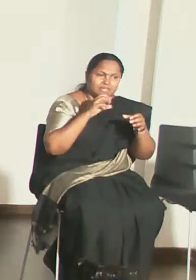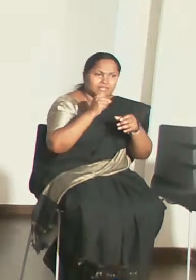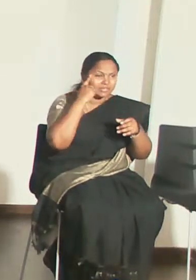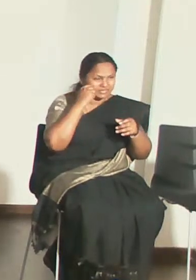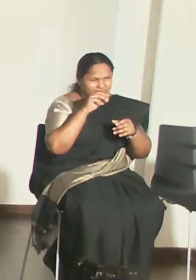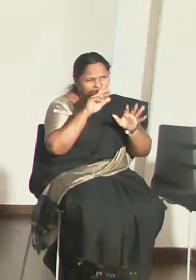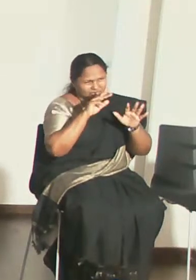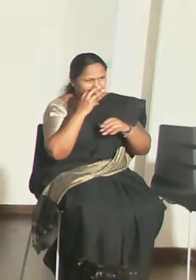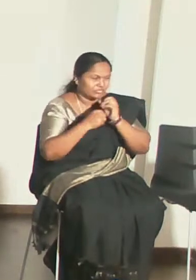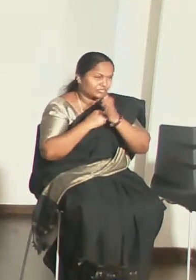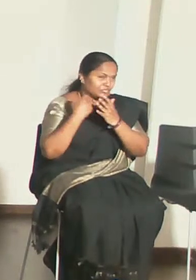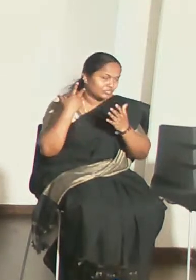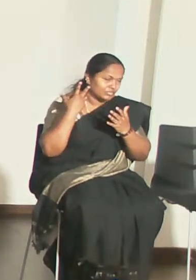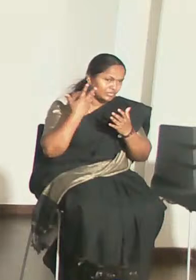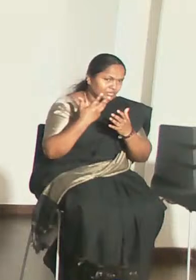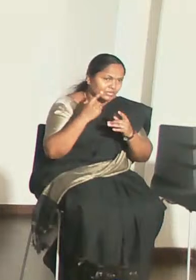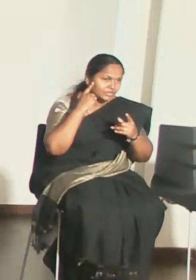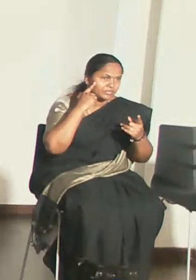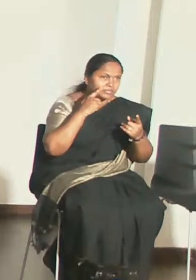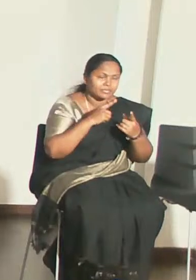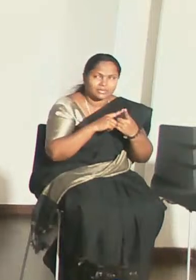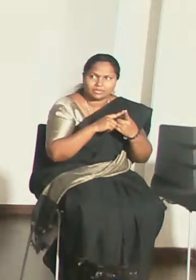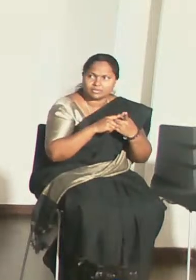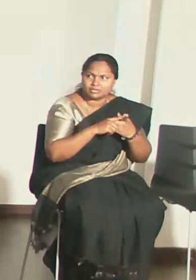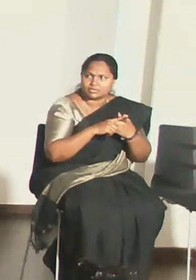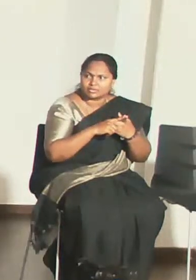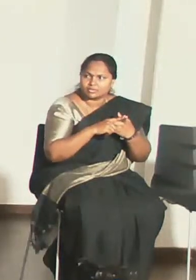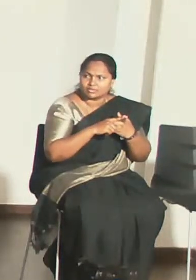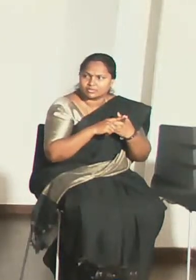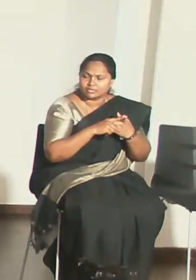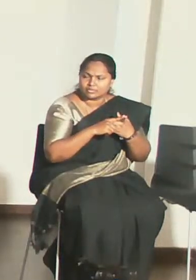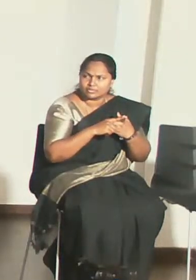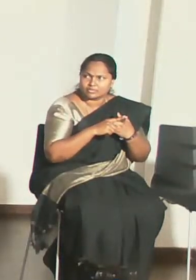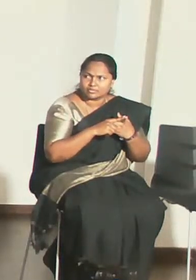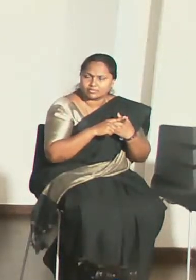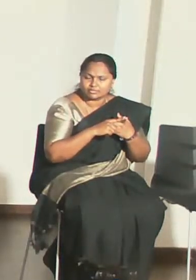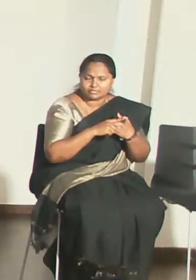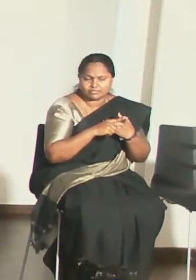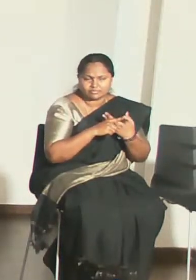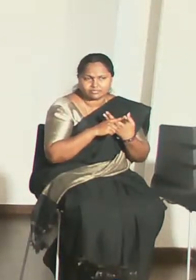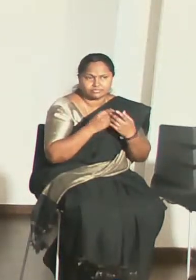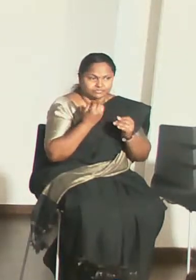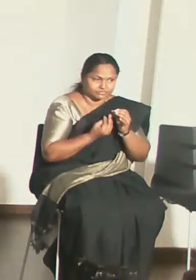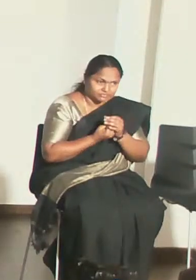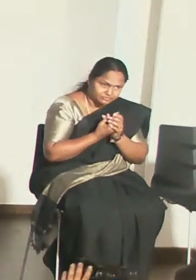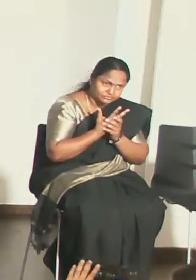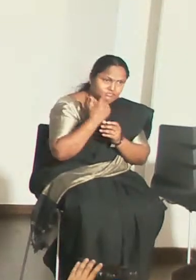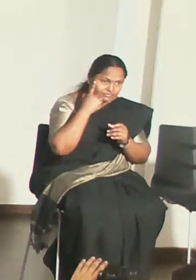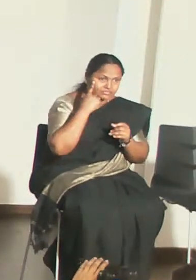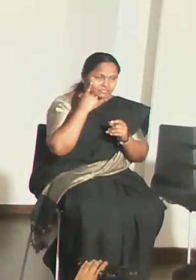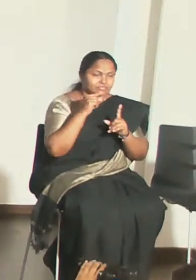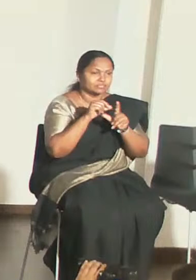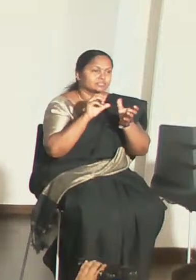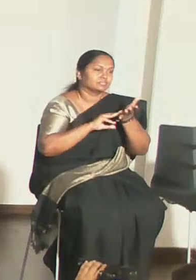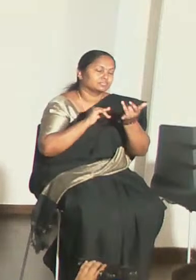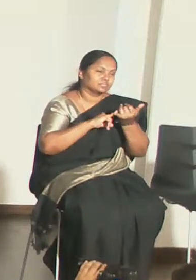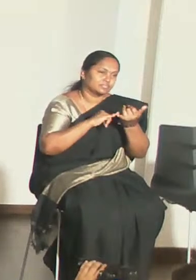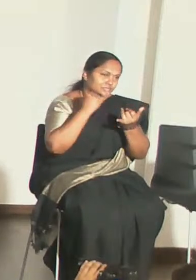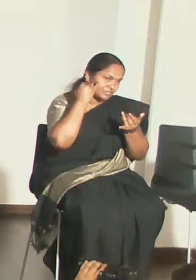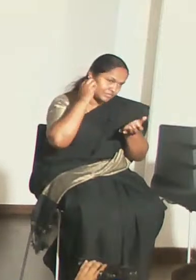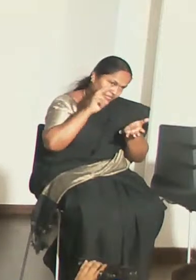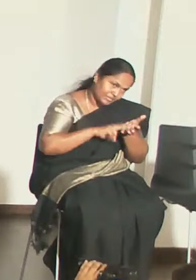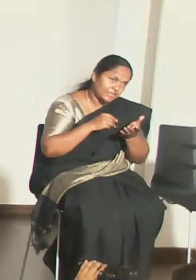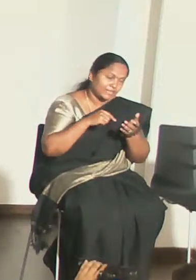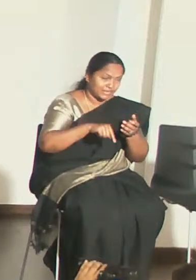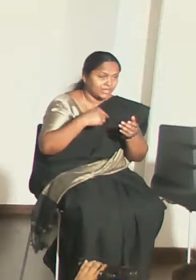in the future, we're sort of in between. And I think as sort of growing practitioners, I mean, now